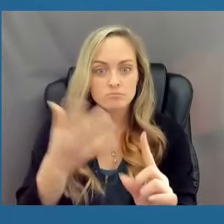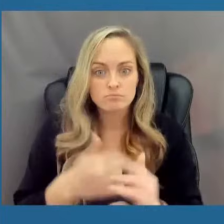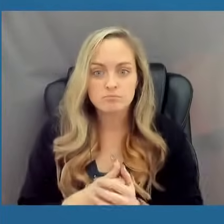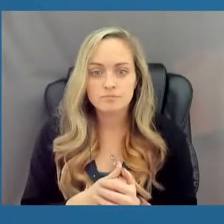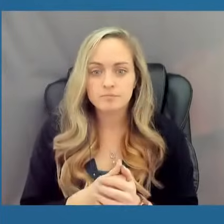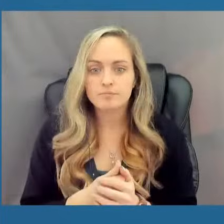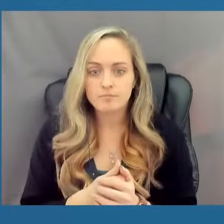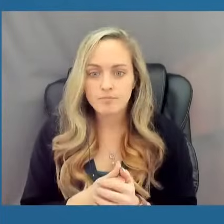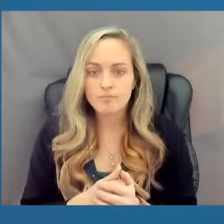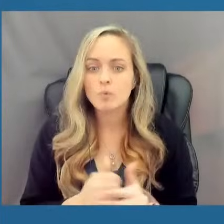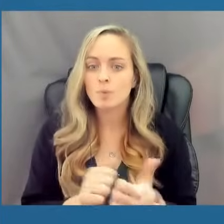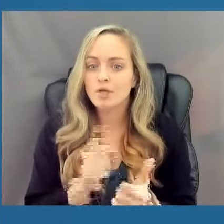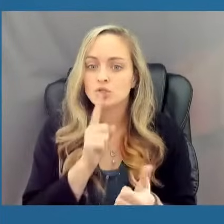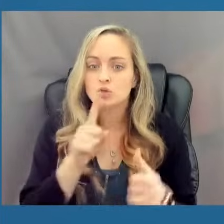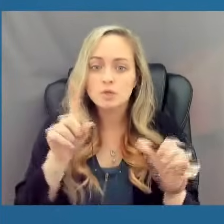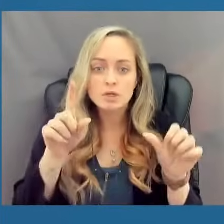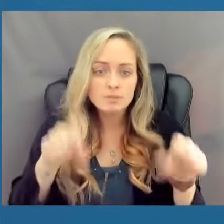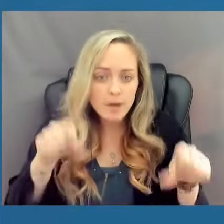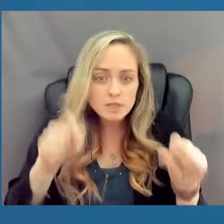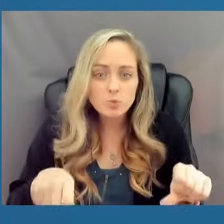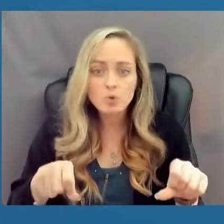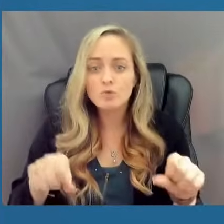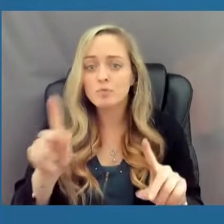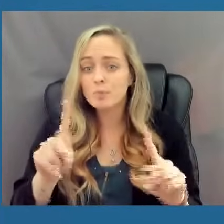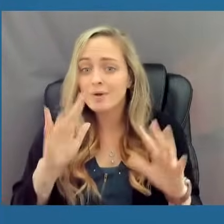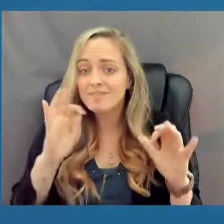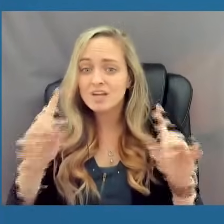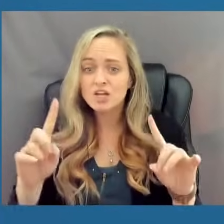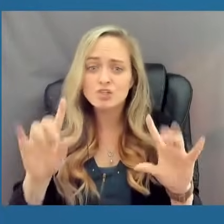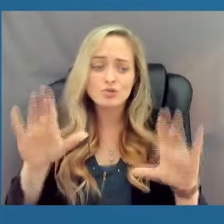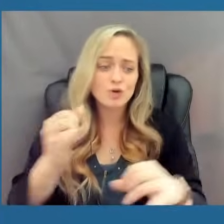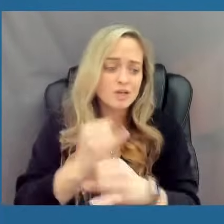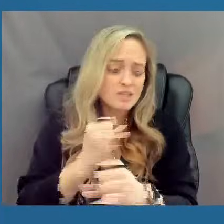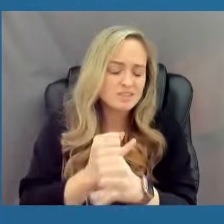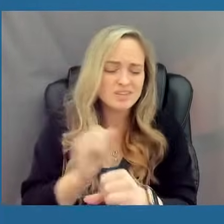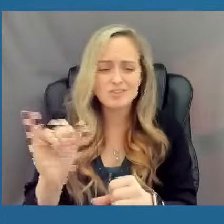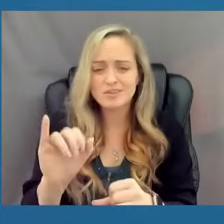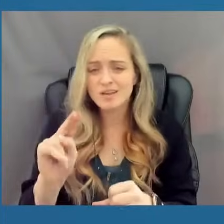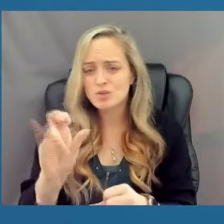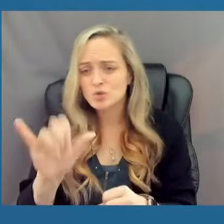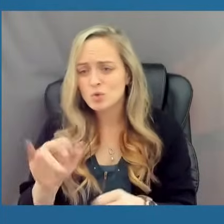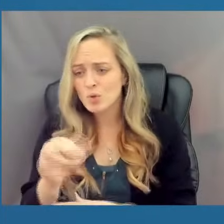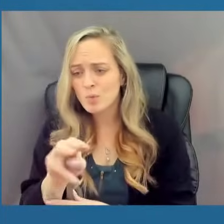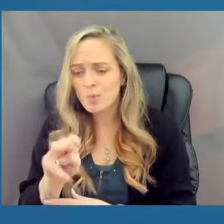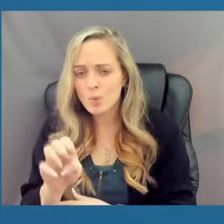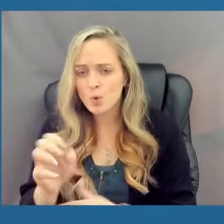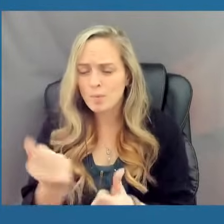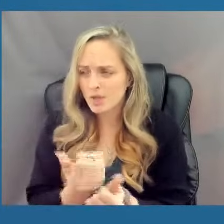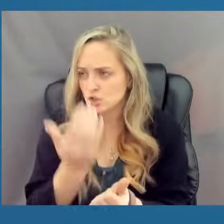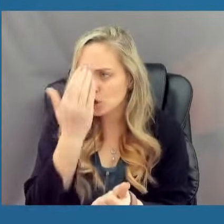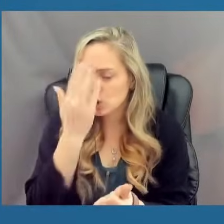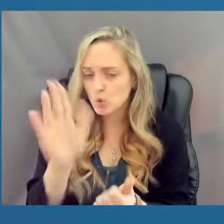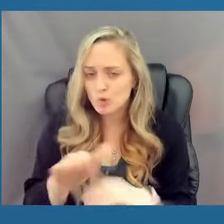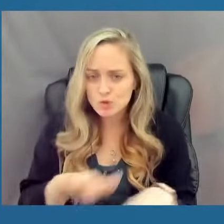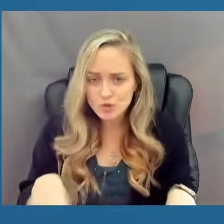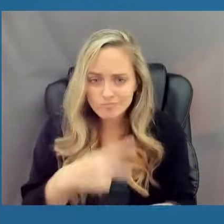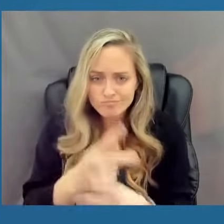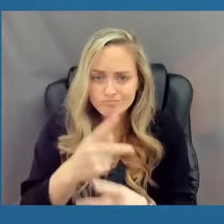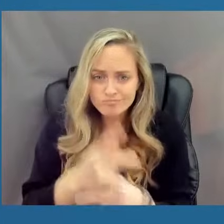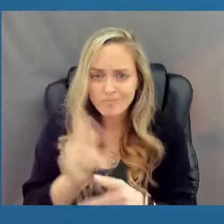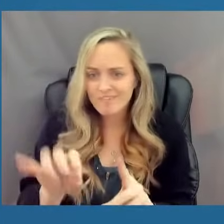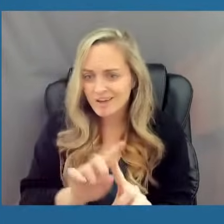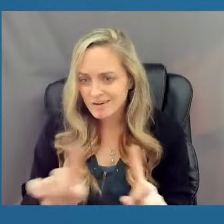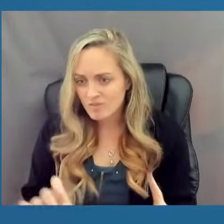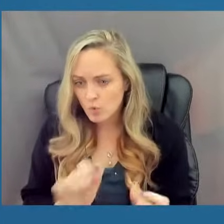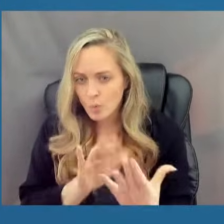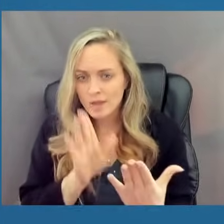it possible for people to get an education at a great institution like SUNY Broome, know that their children are well taken care of, find other ways to put more